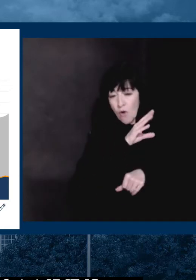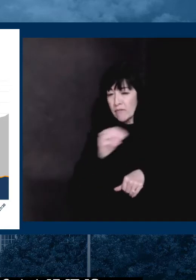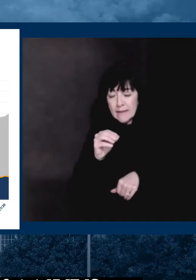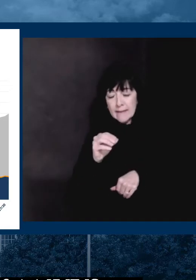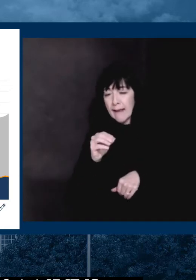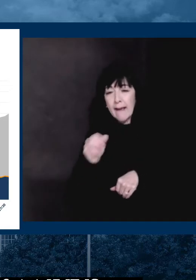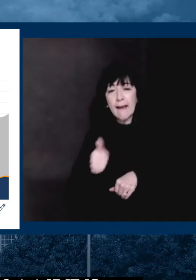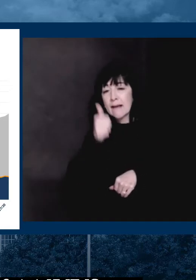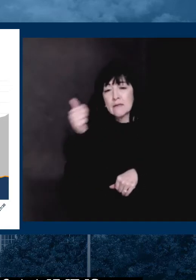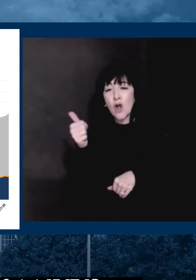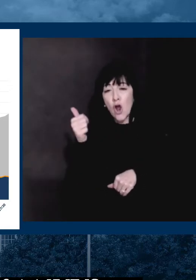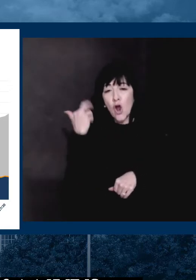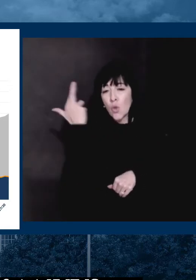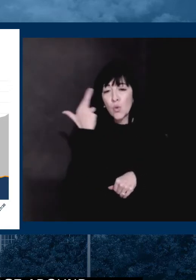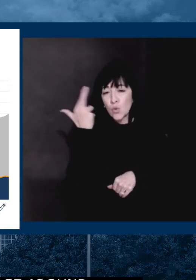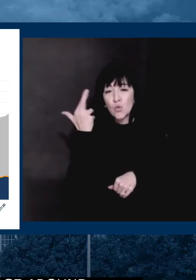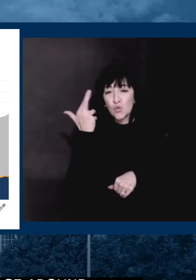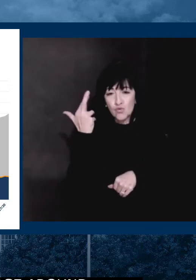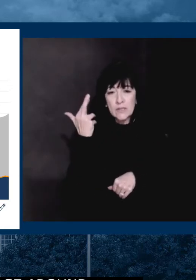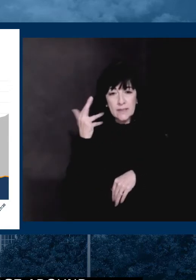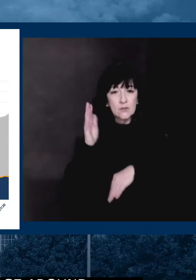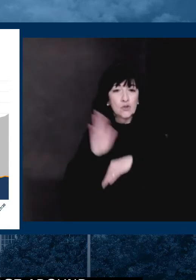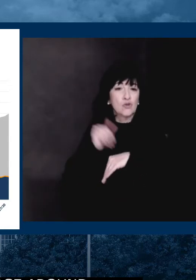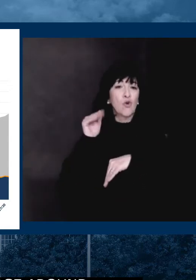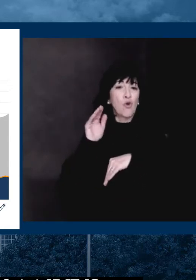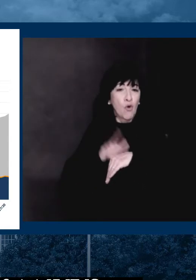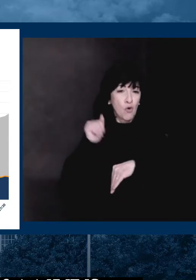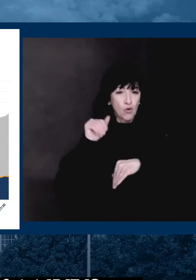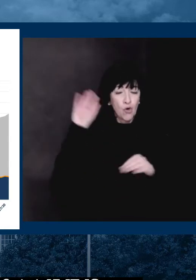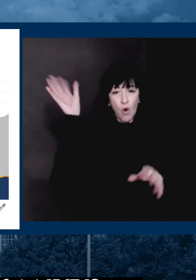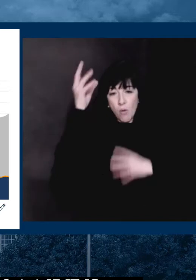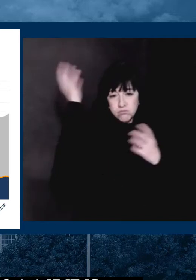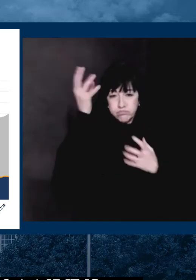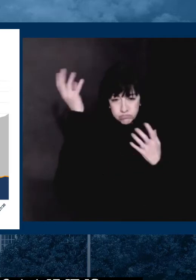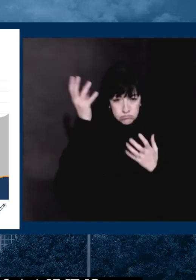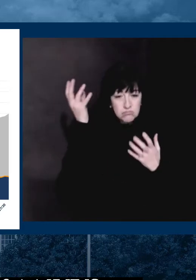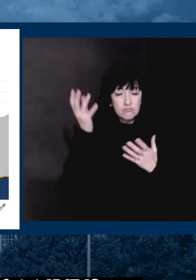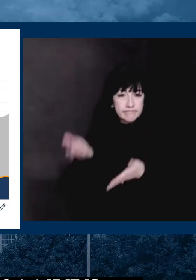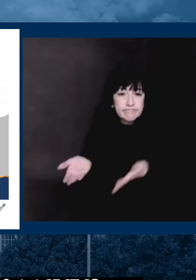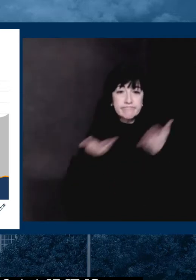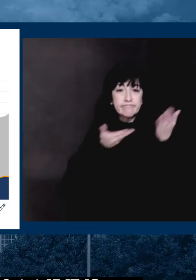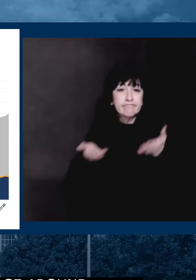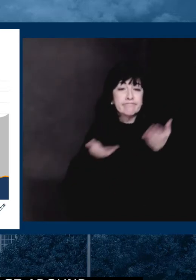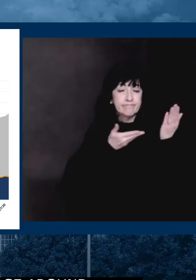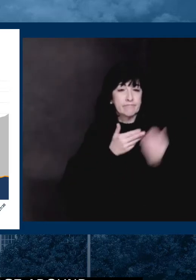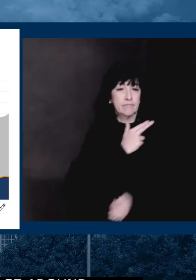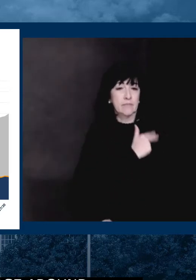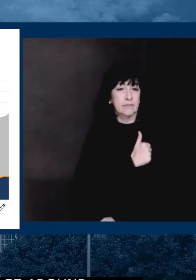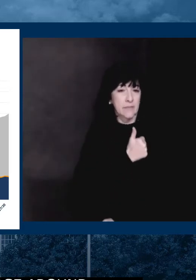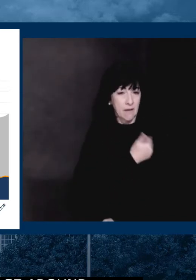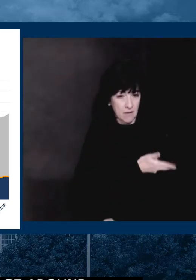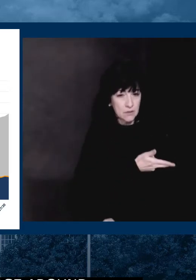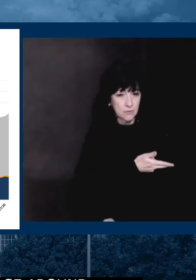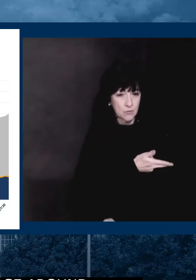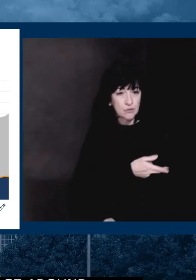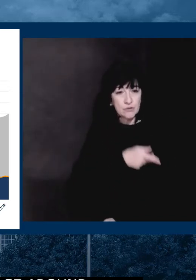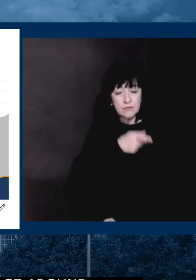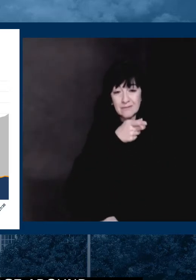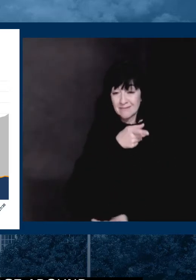that, hey, it's a balancing act. The hospitals watch this closely. The partnerships we have between the governor having leadership